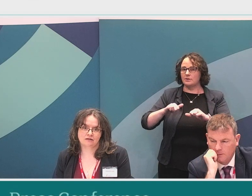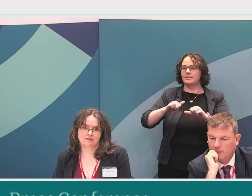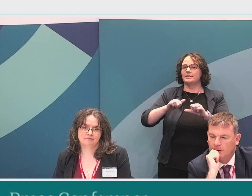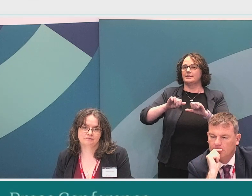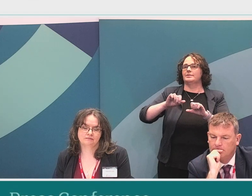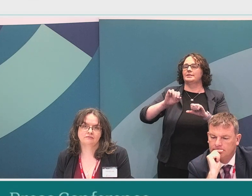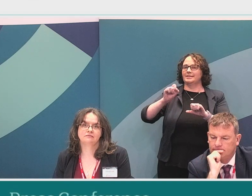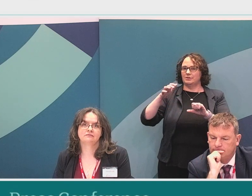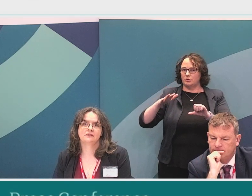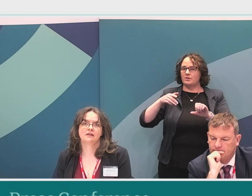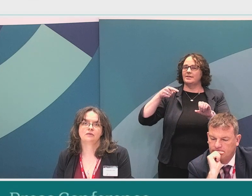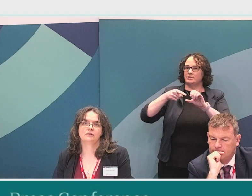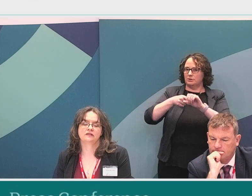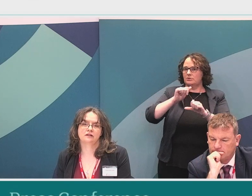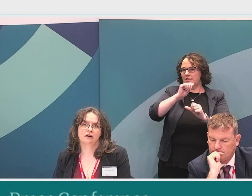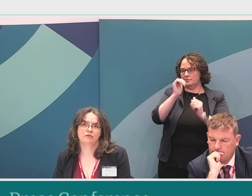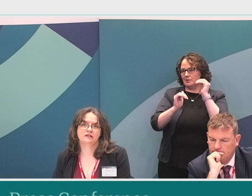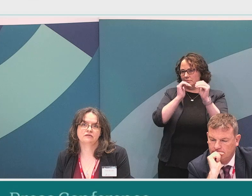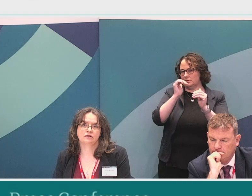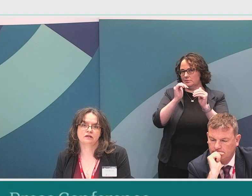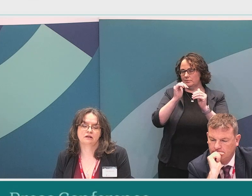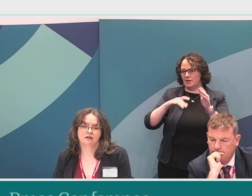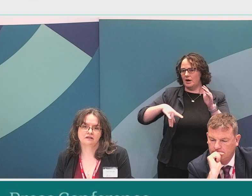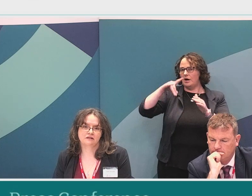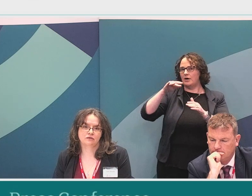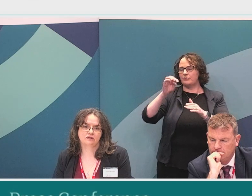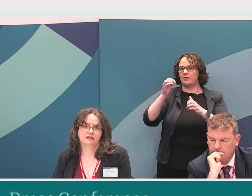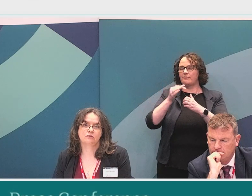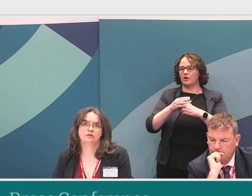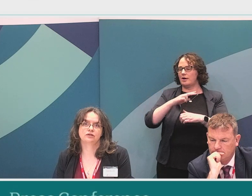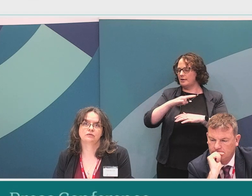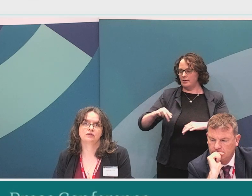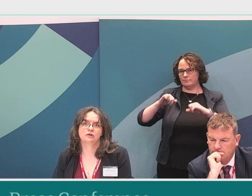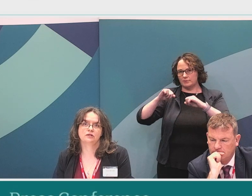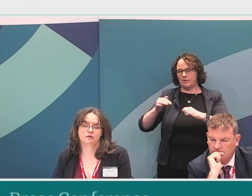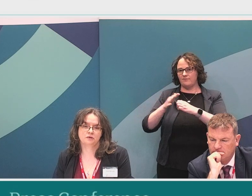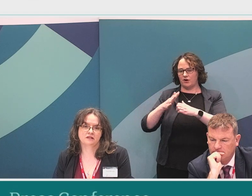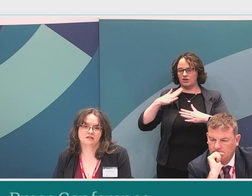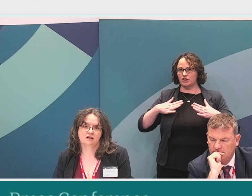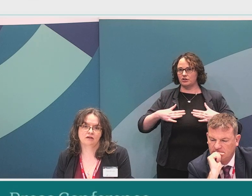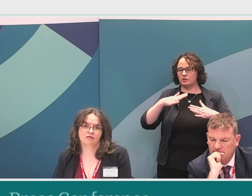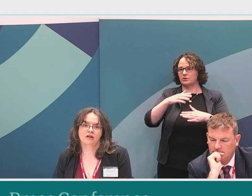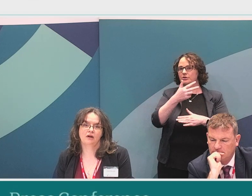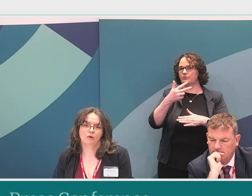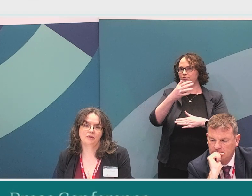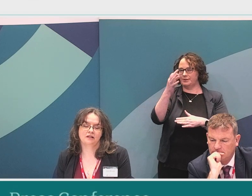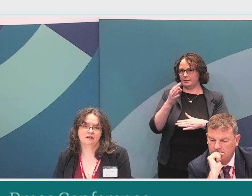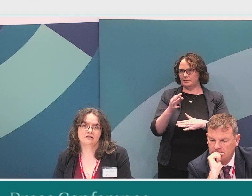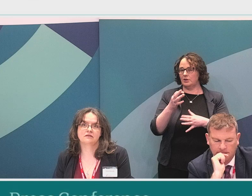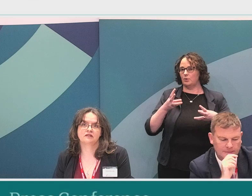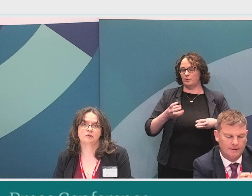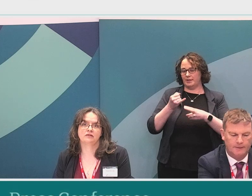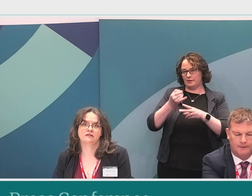adult. You can also hear high rates for non-consensual sexual touching, with 33% of women in